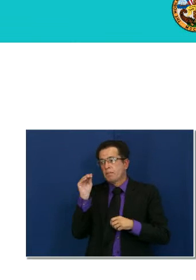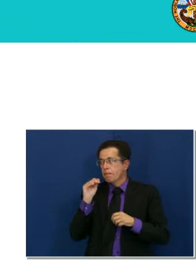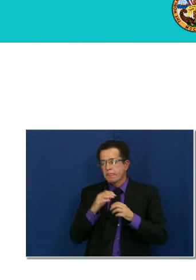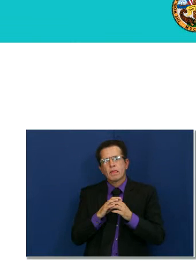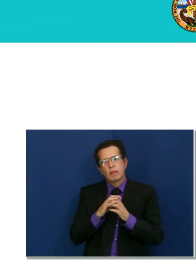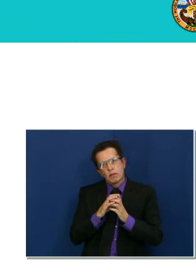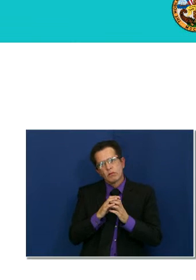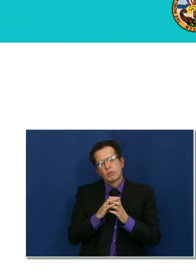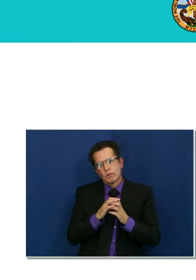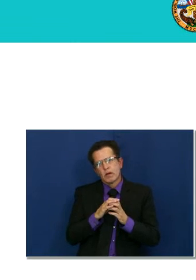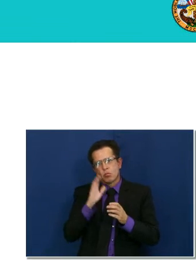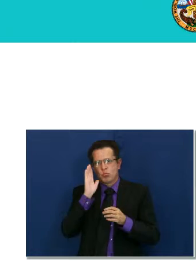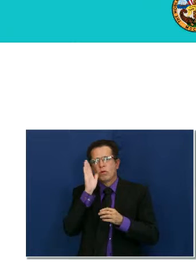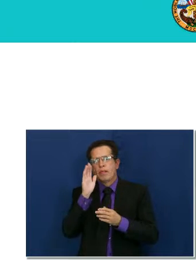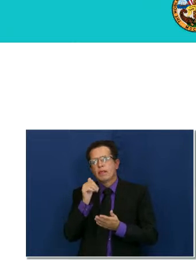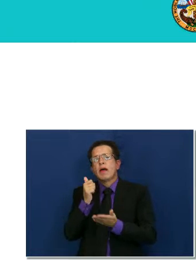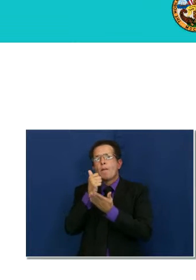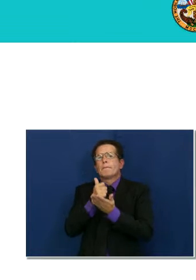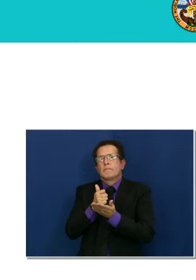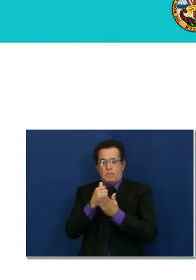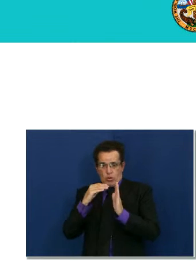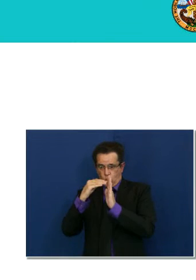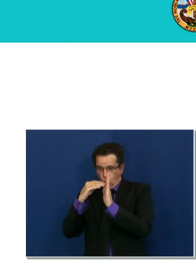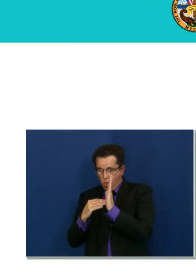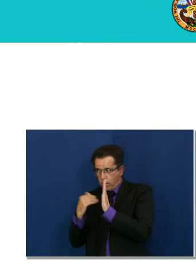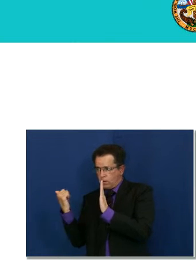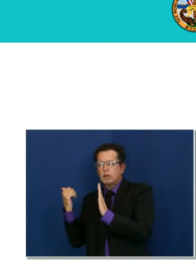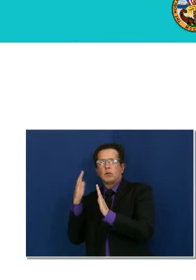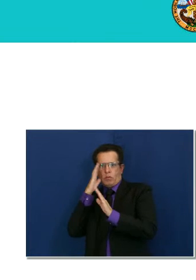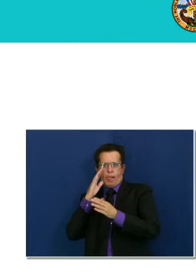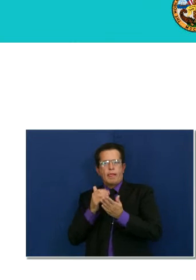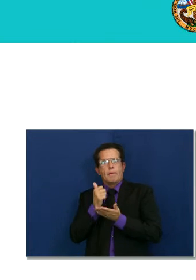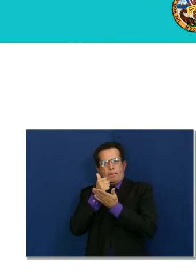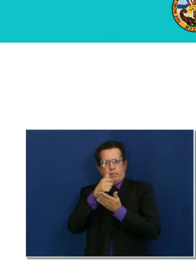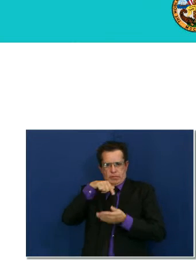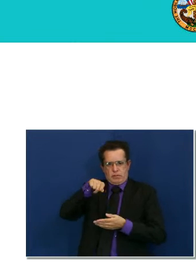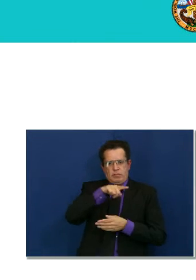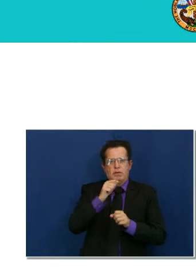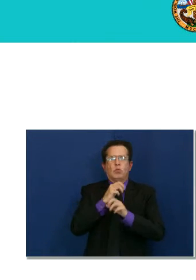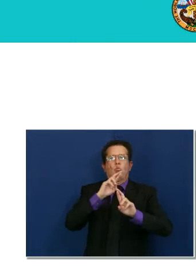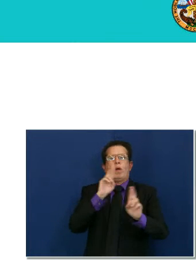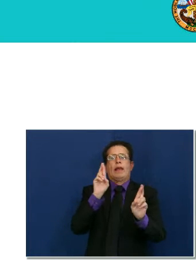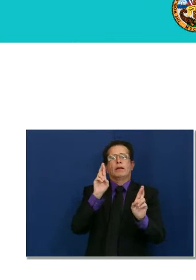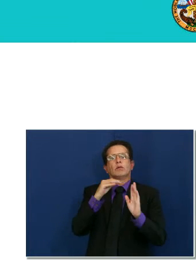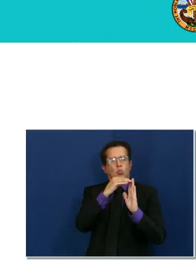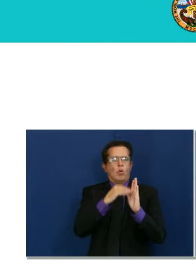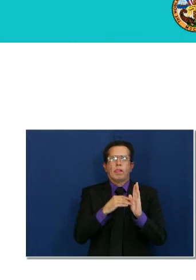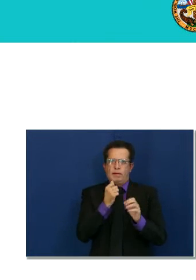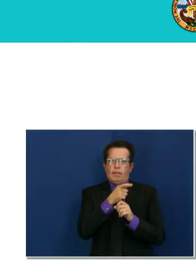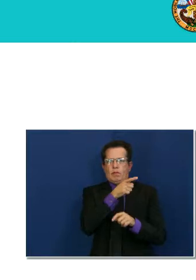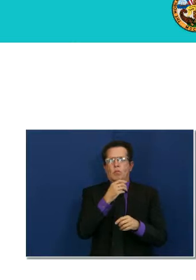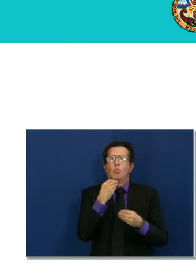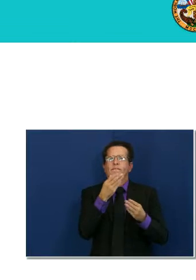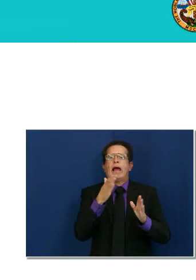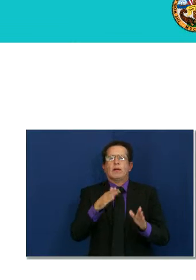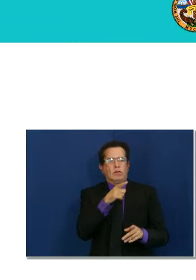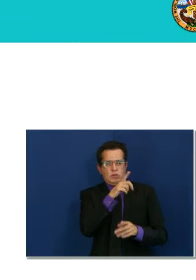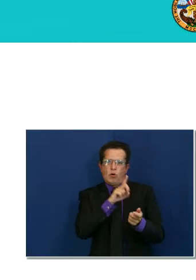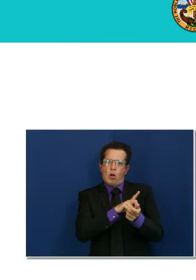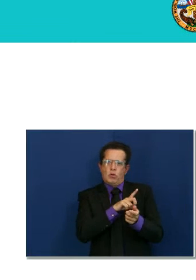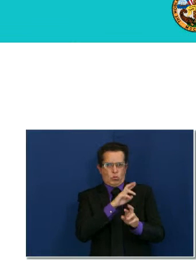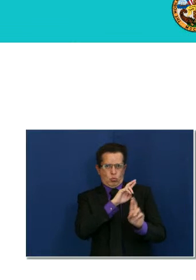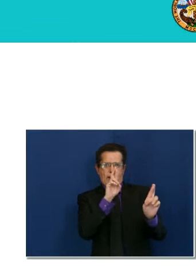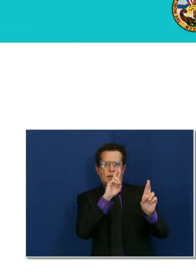as I stated before, and helps the local counties enroll providers. At the county